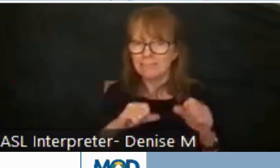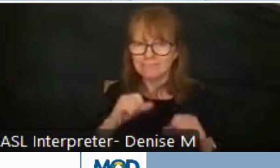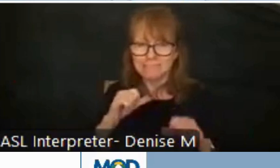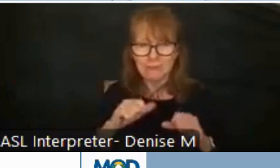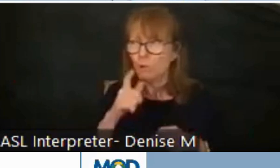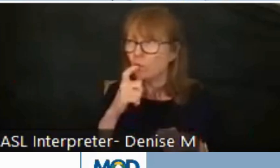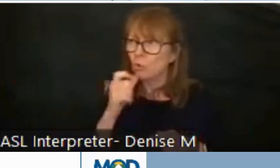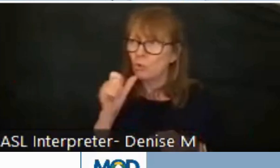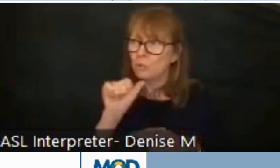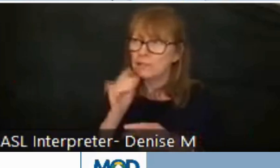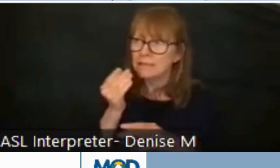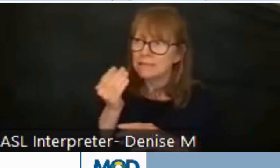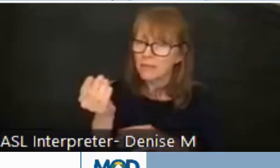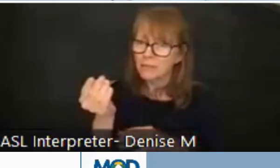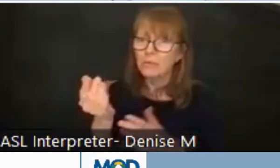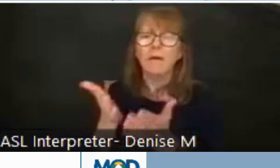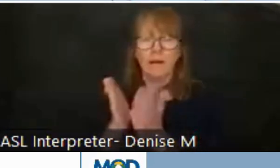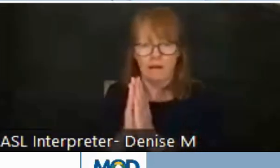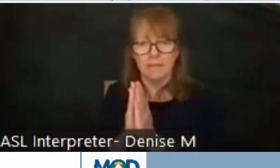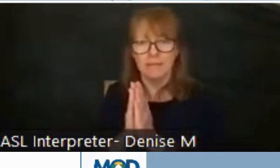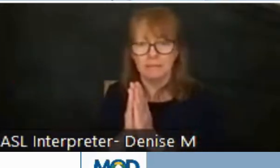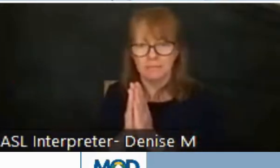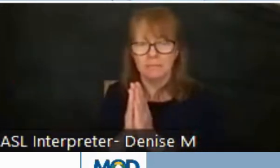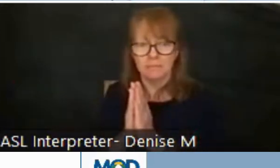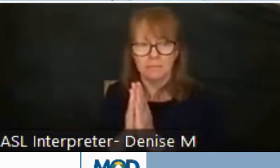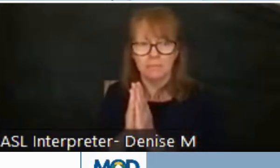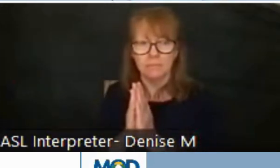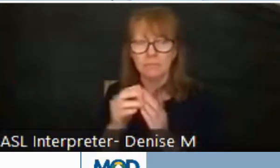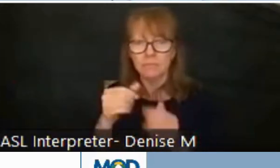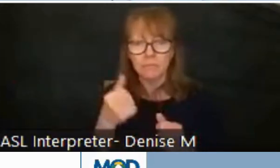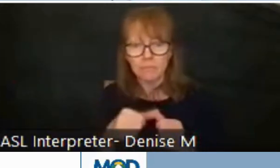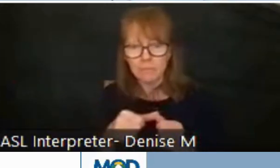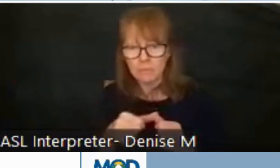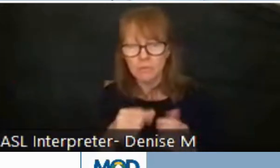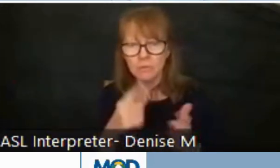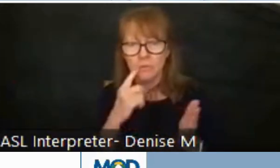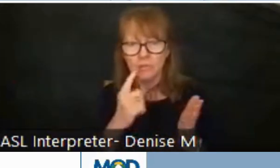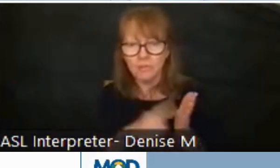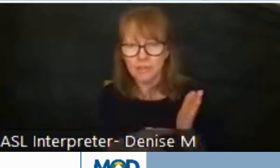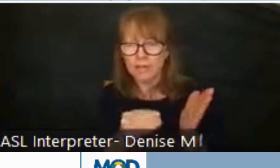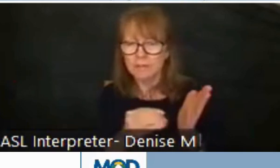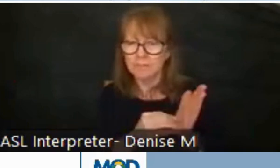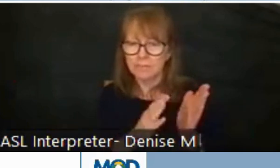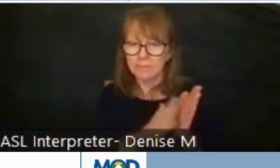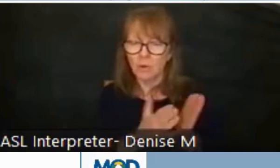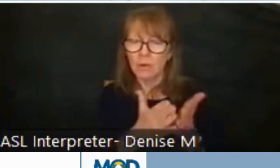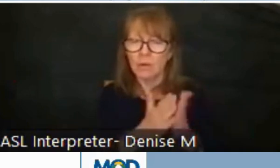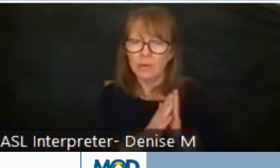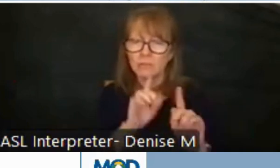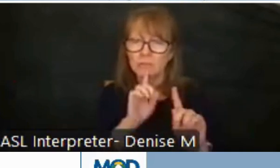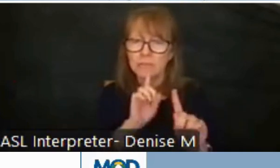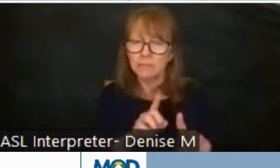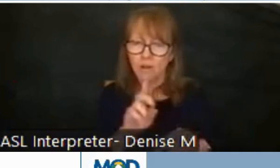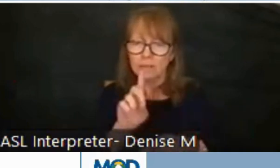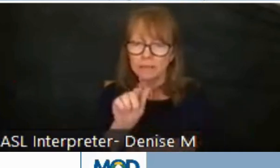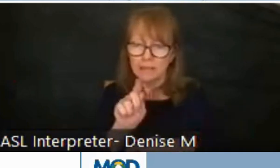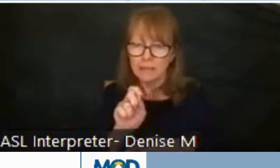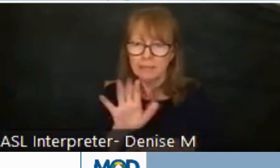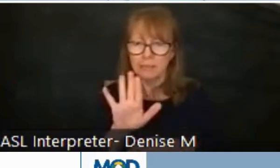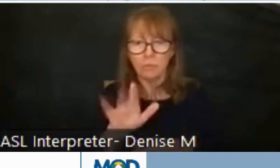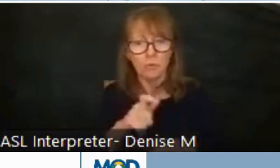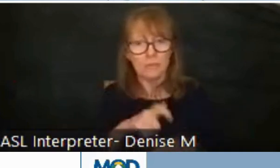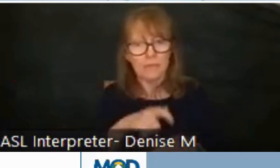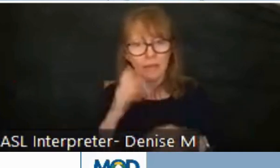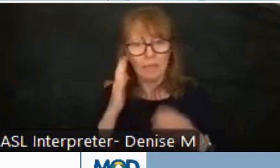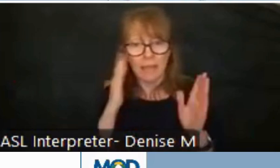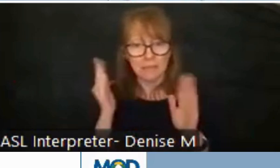ask. Remember to check you've put a requested response date so the timing expectations are clear,